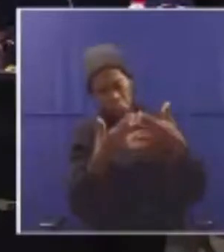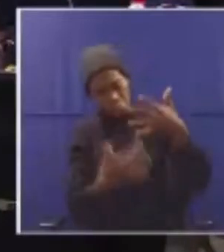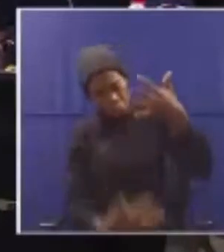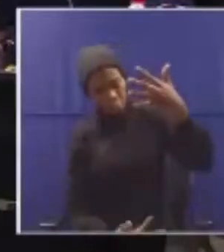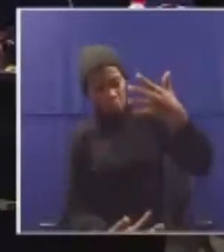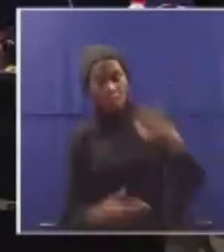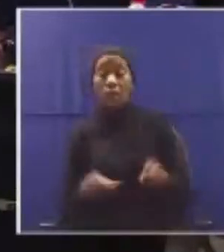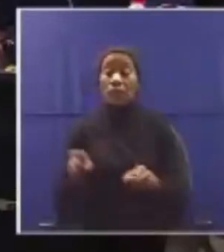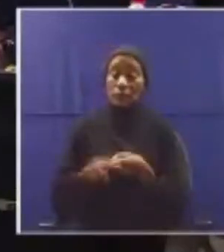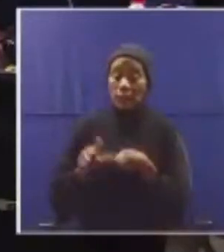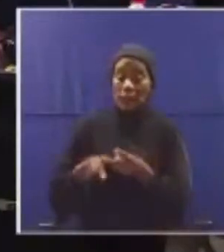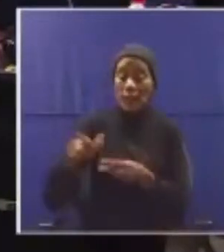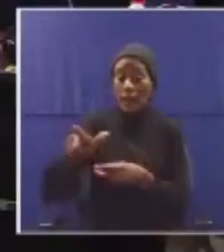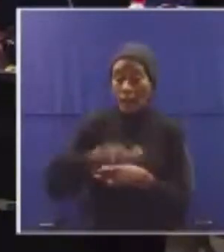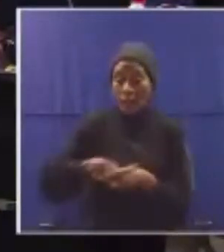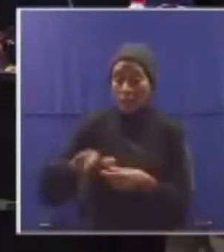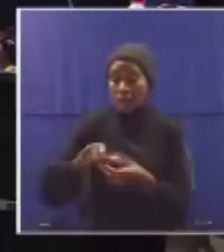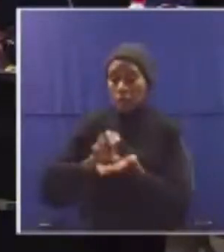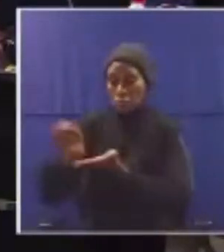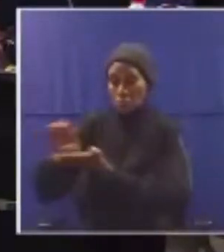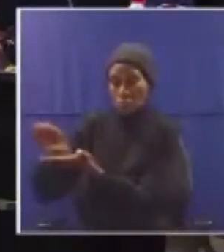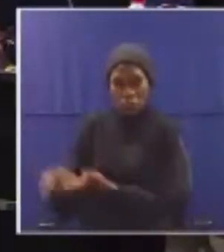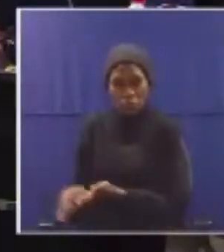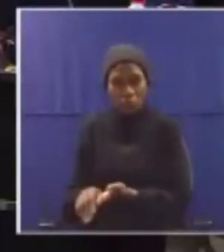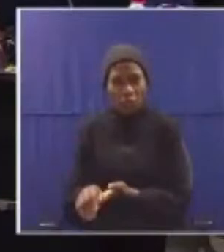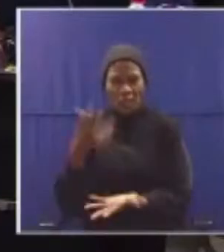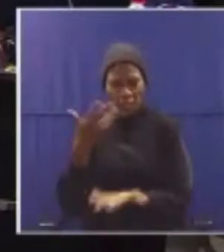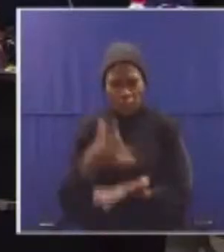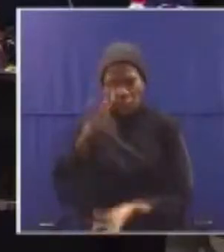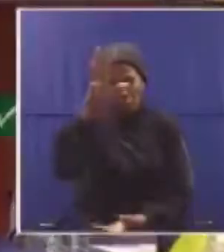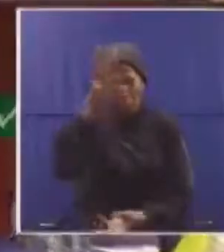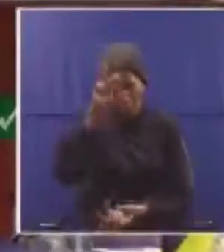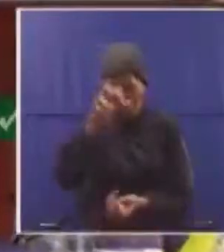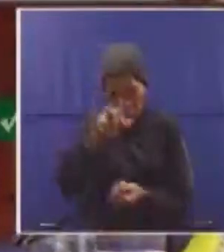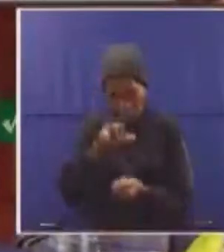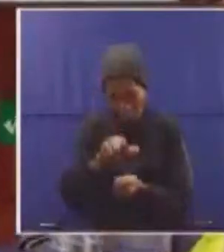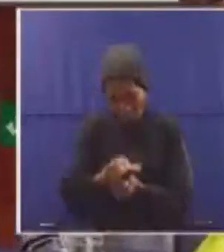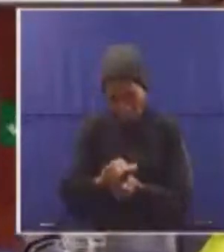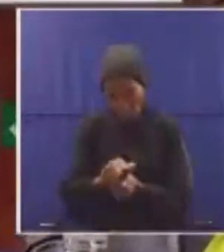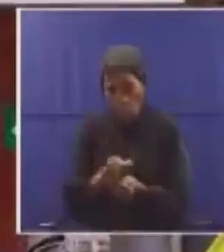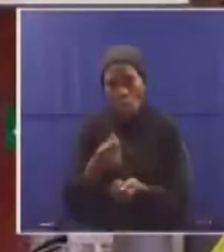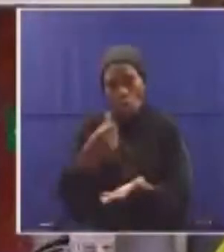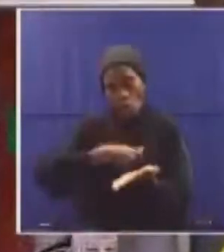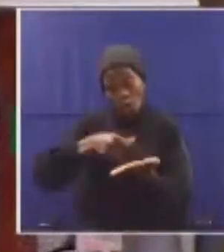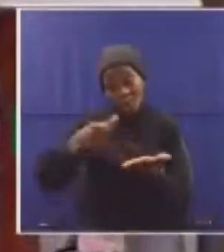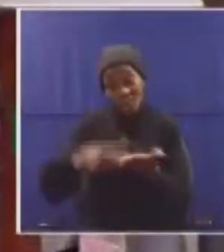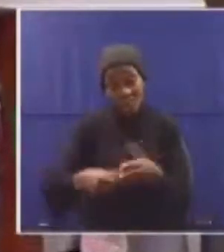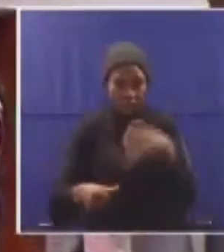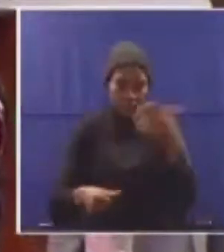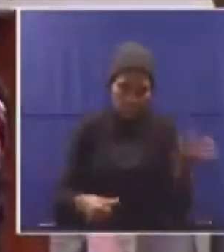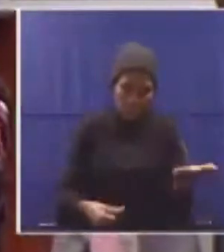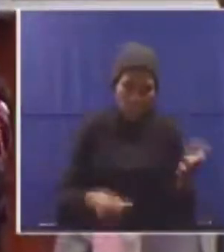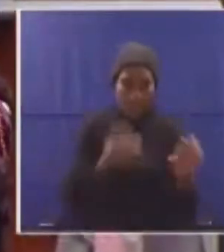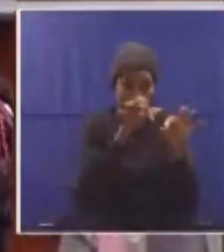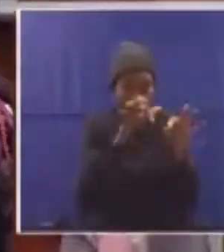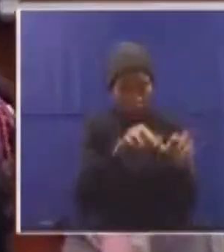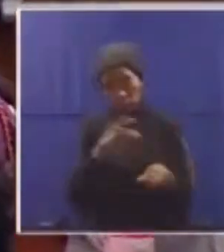land allocations could be scaled down into a contract between government and